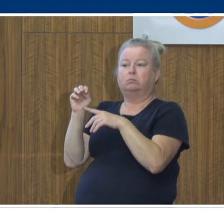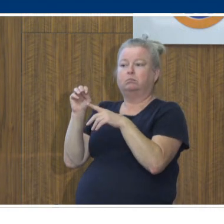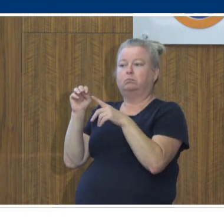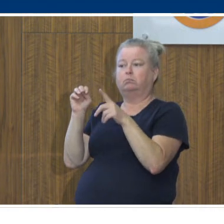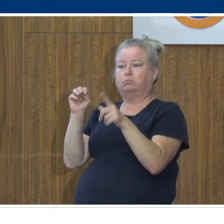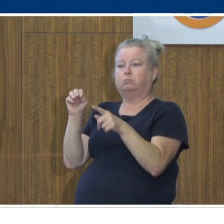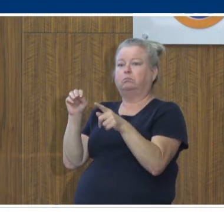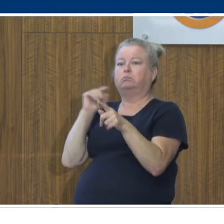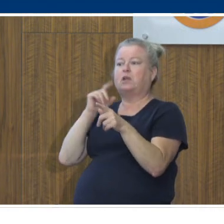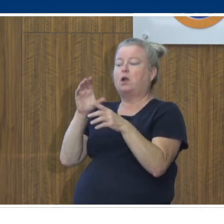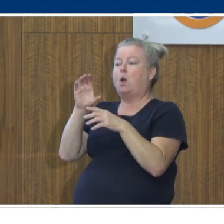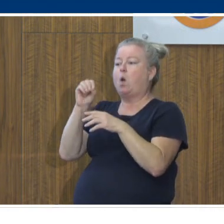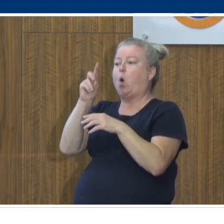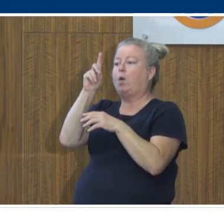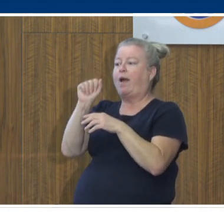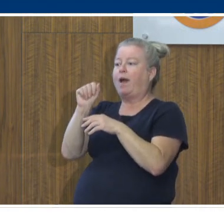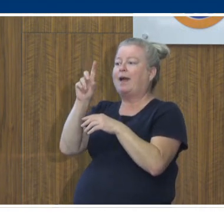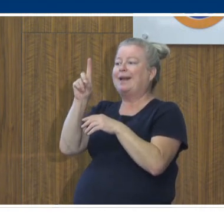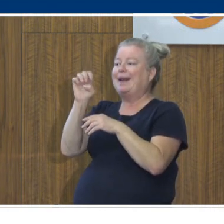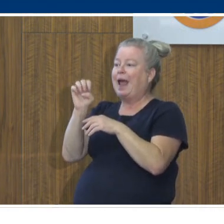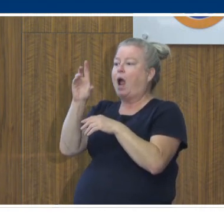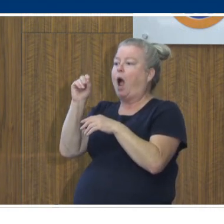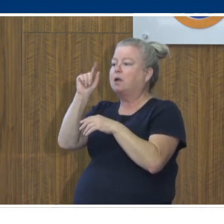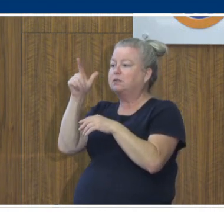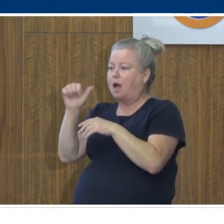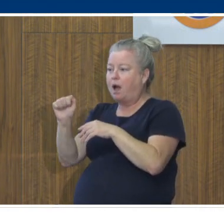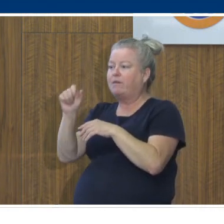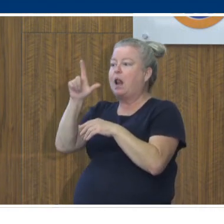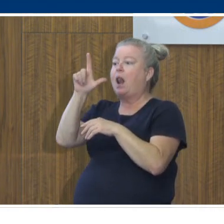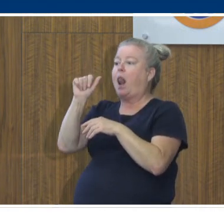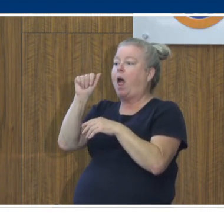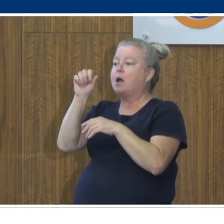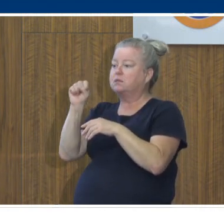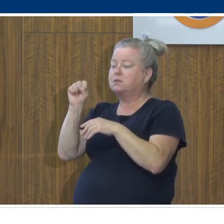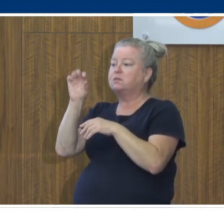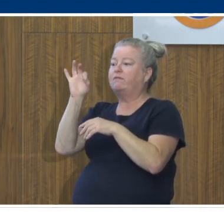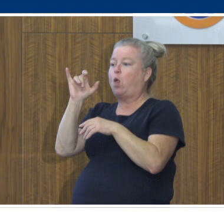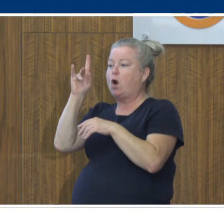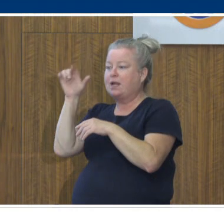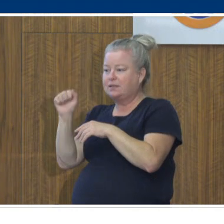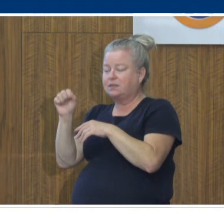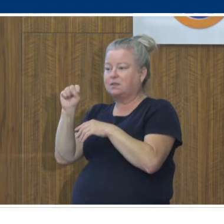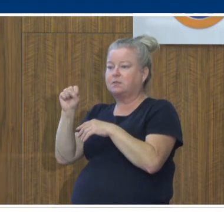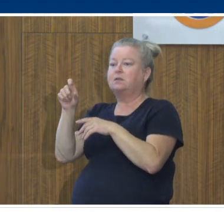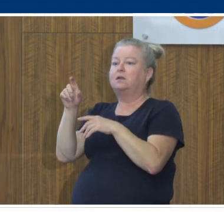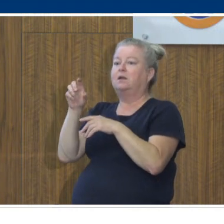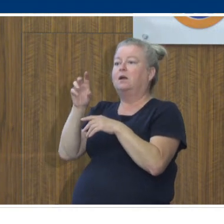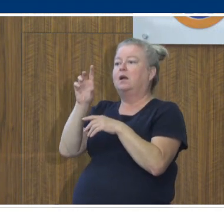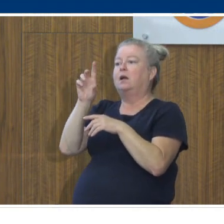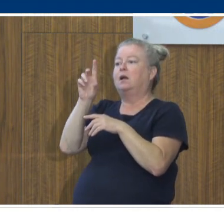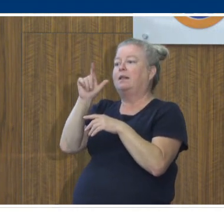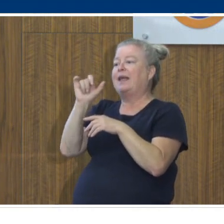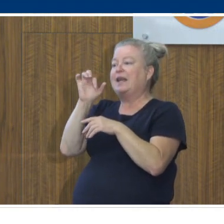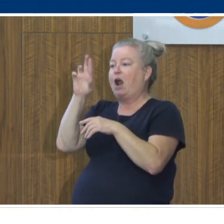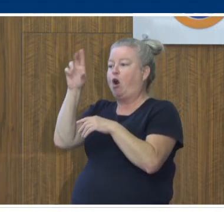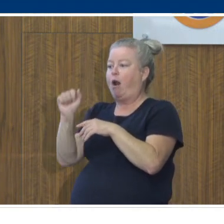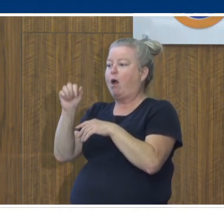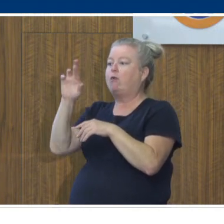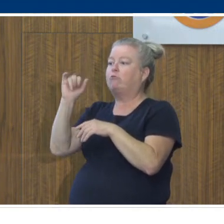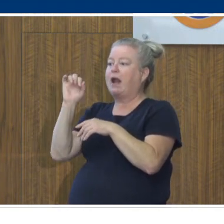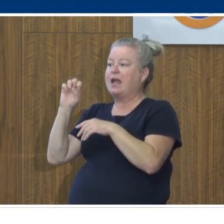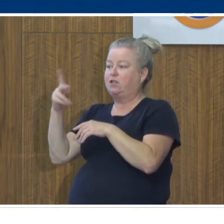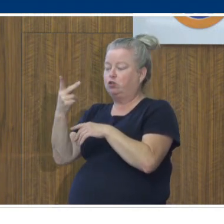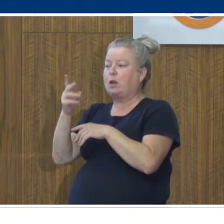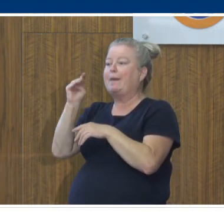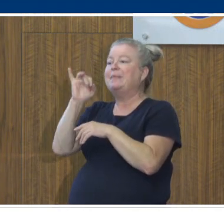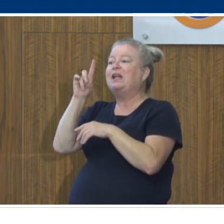these are Coto de Caza, Las Flores, Ladera Ranch, North Tustin, Rossmore, and Midway City.